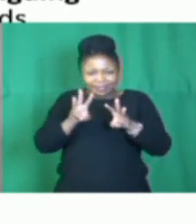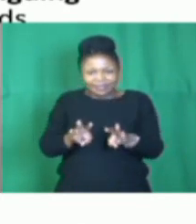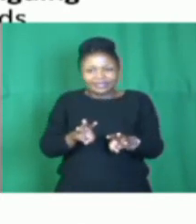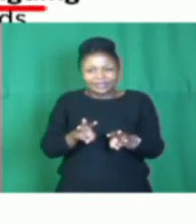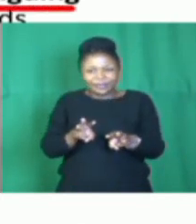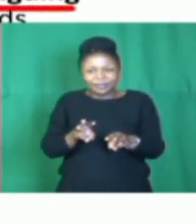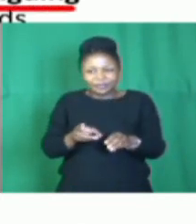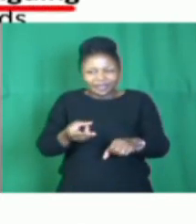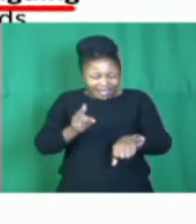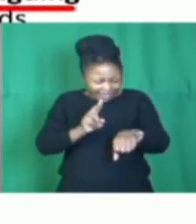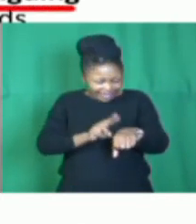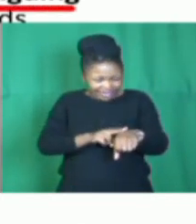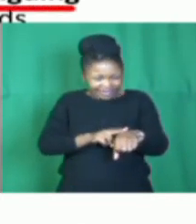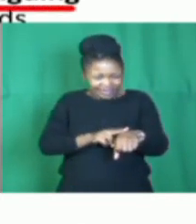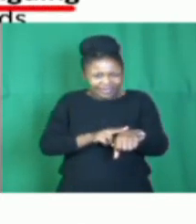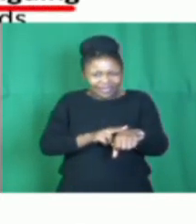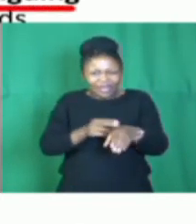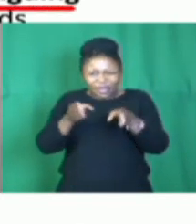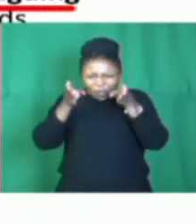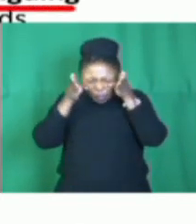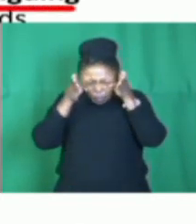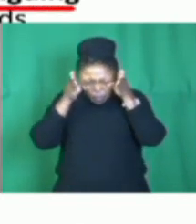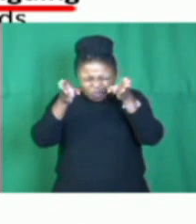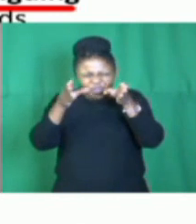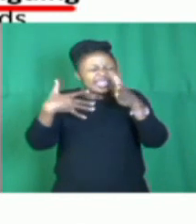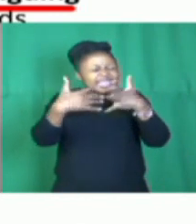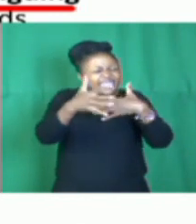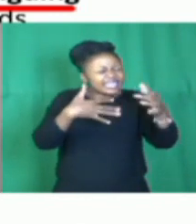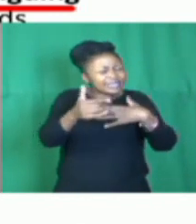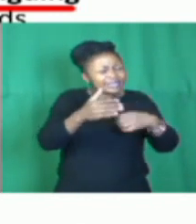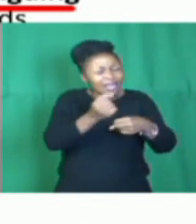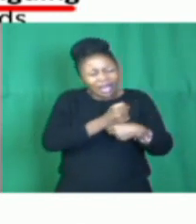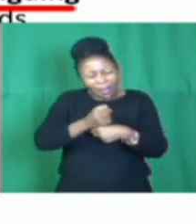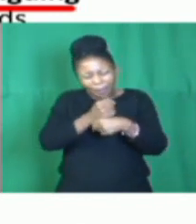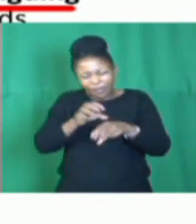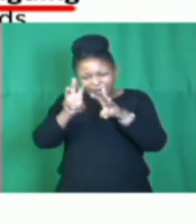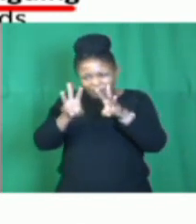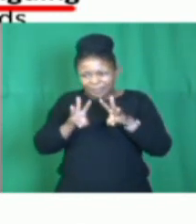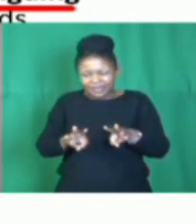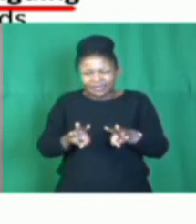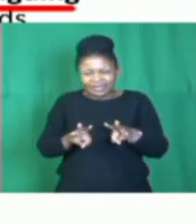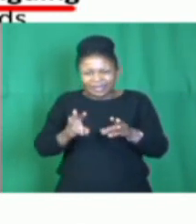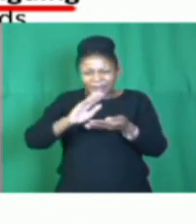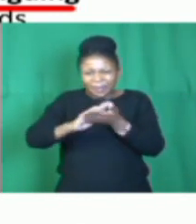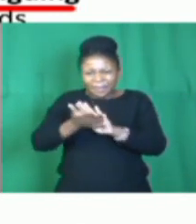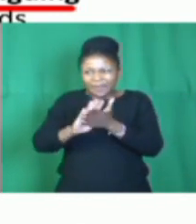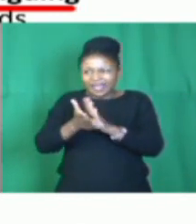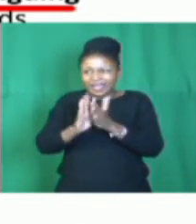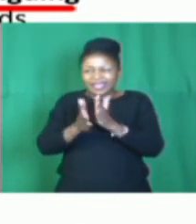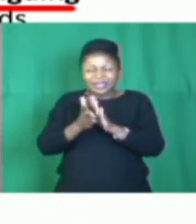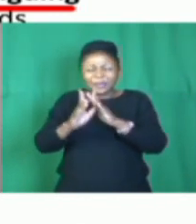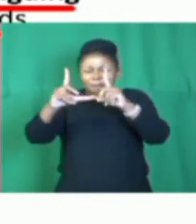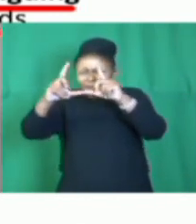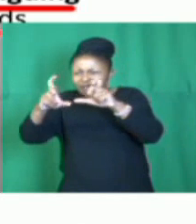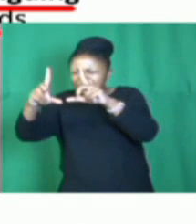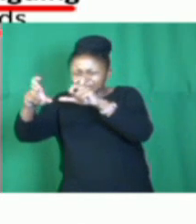the striking, intriguing, and aspects about their place. Create a picture that is vivid using what?